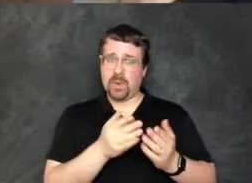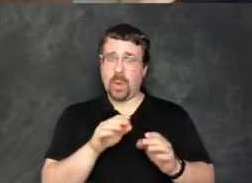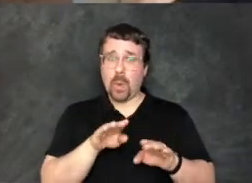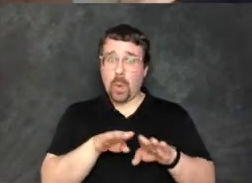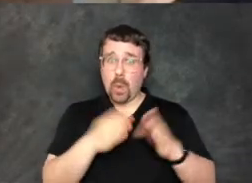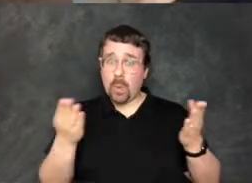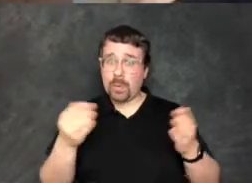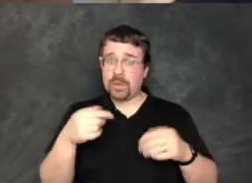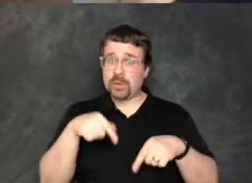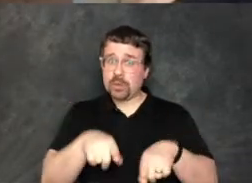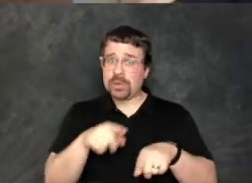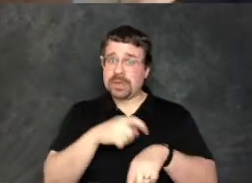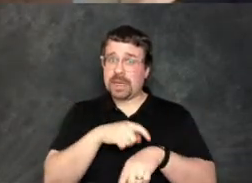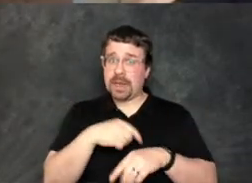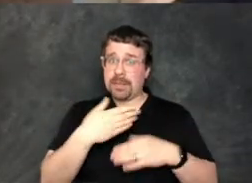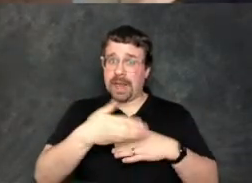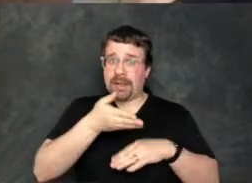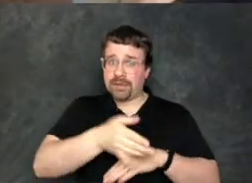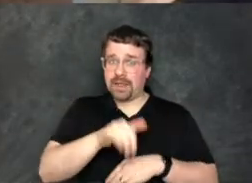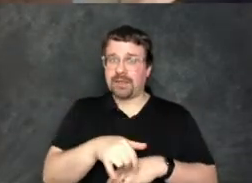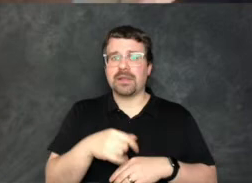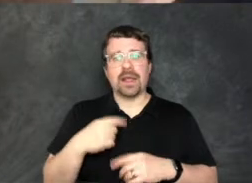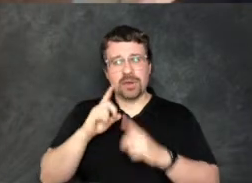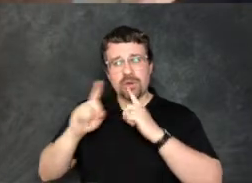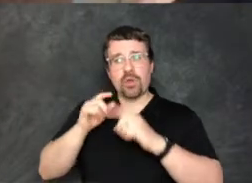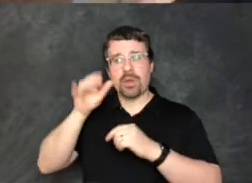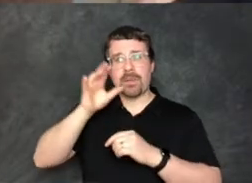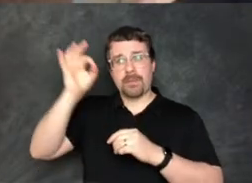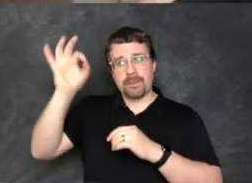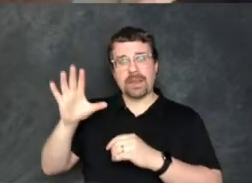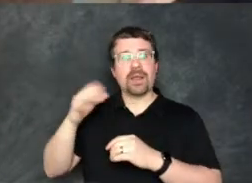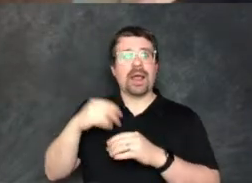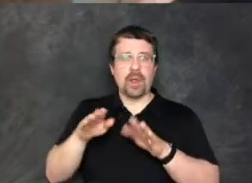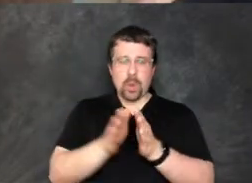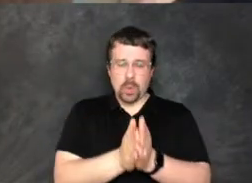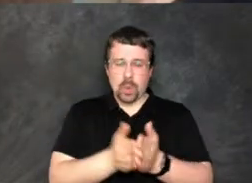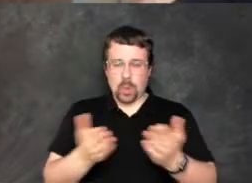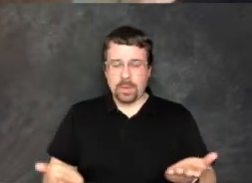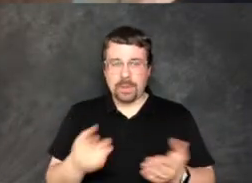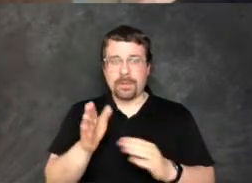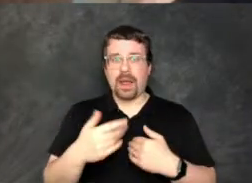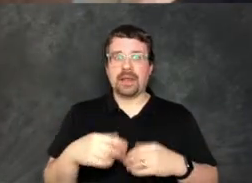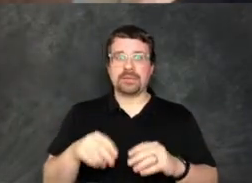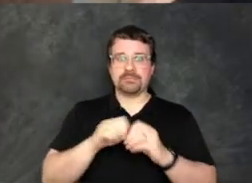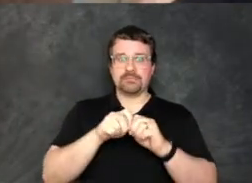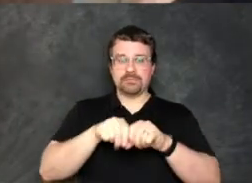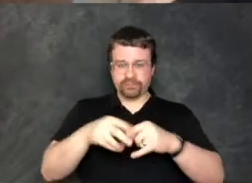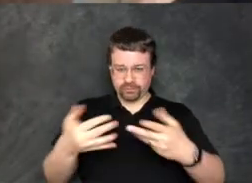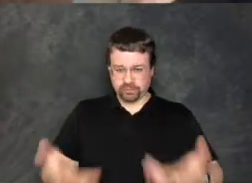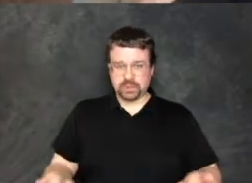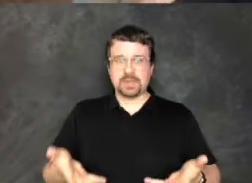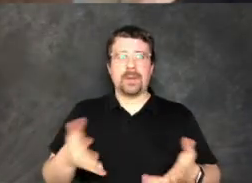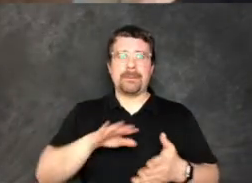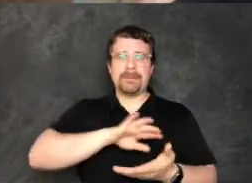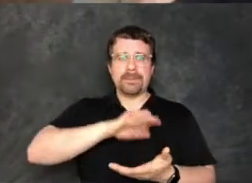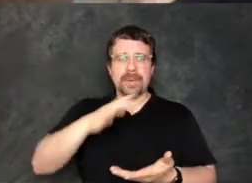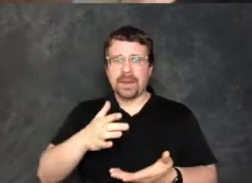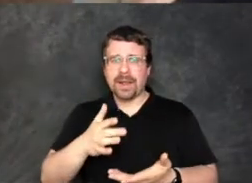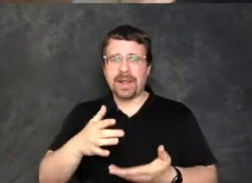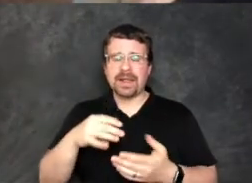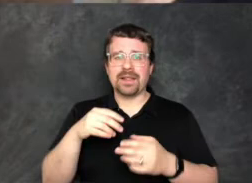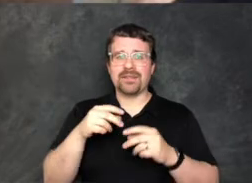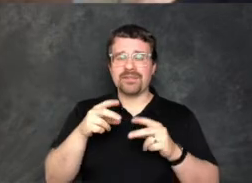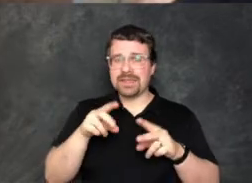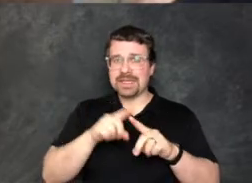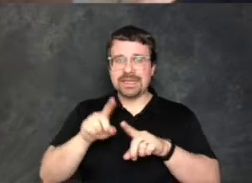it had never been cracked open during the time that followed. But you know, after I talked to her pastor, I opened that box and out spilled